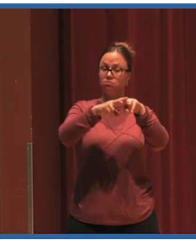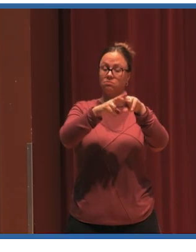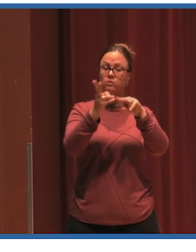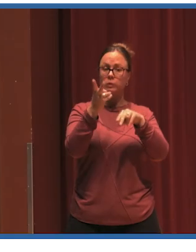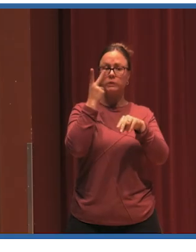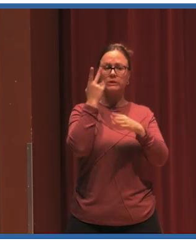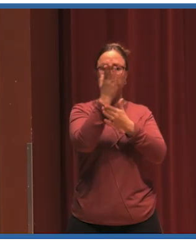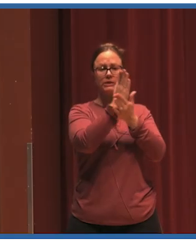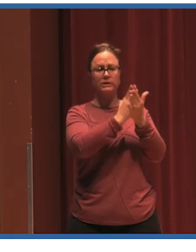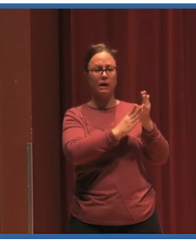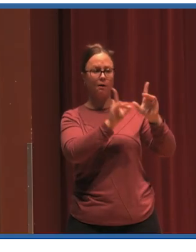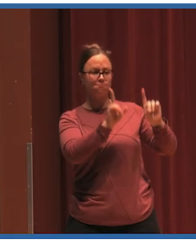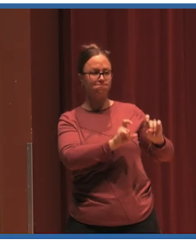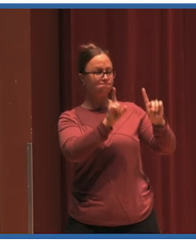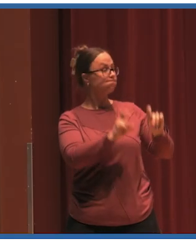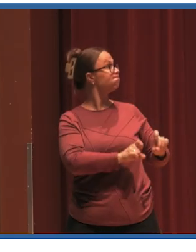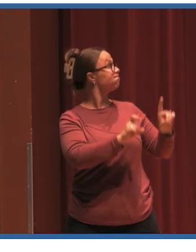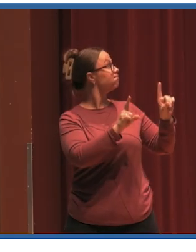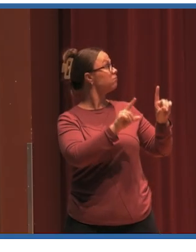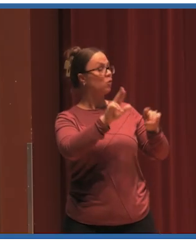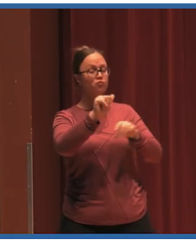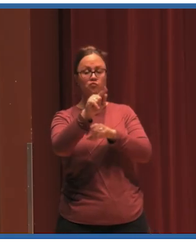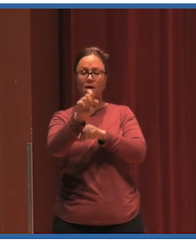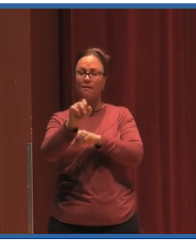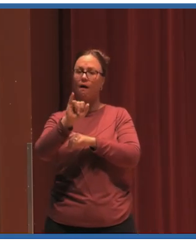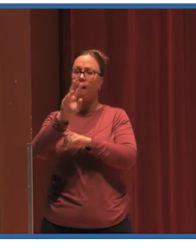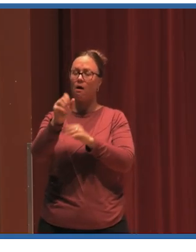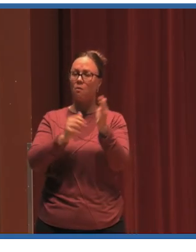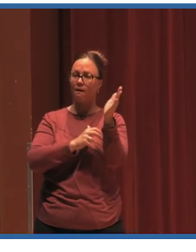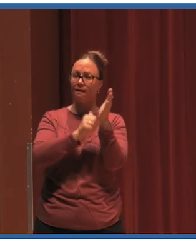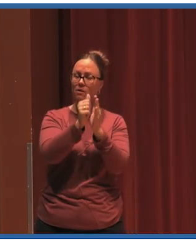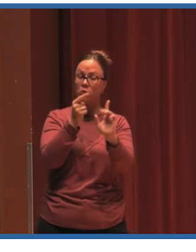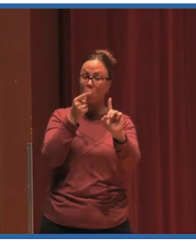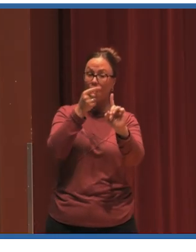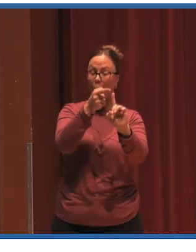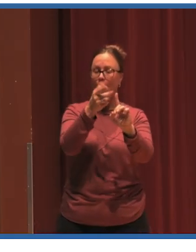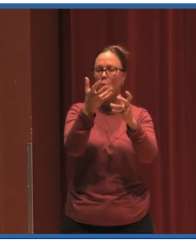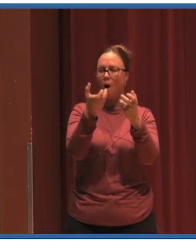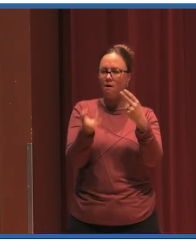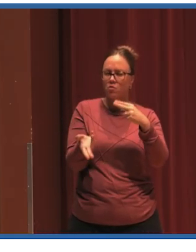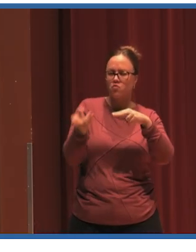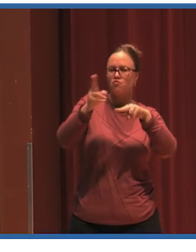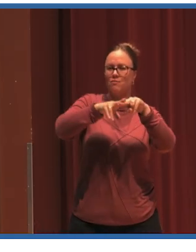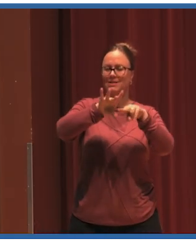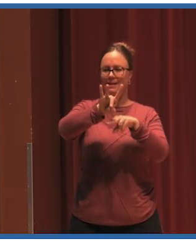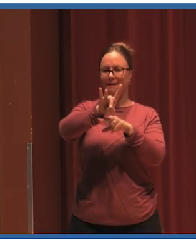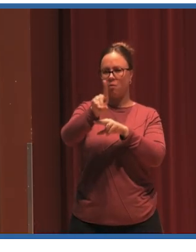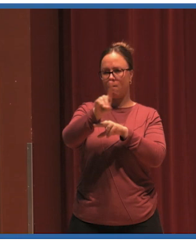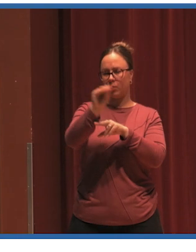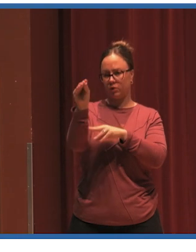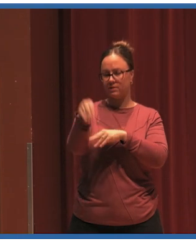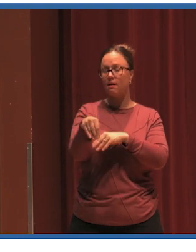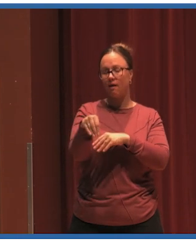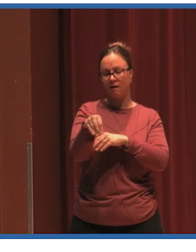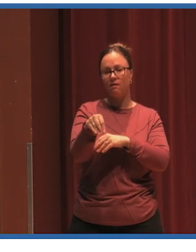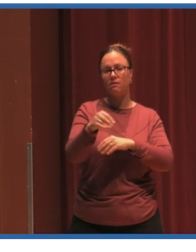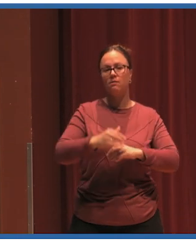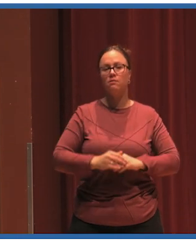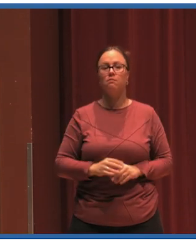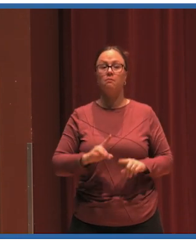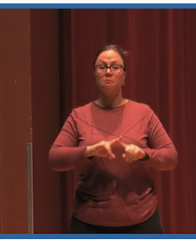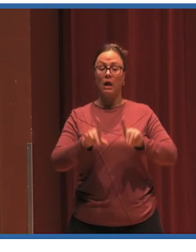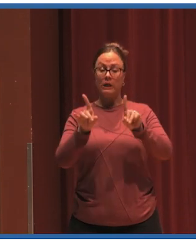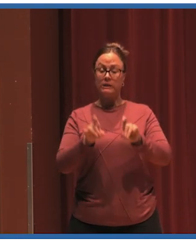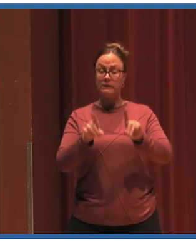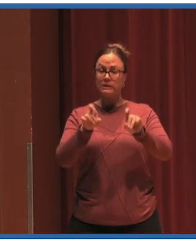here with some of these screening rates, the Iowa Cancer Plan goal is to get that up above 81%. But it's screening is